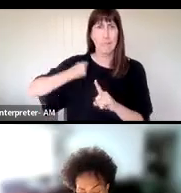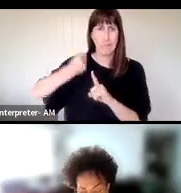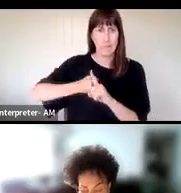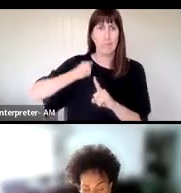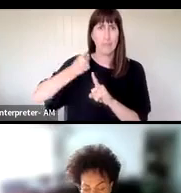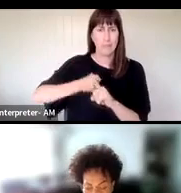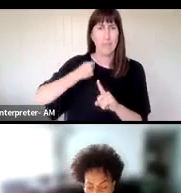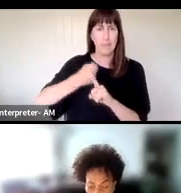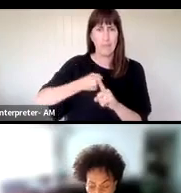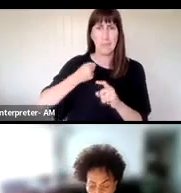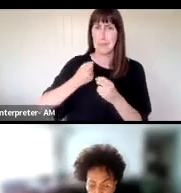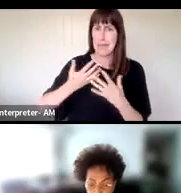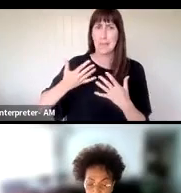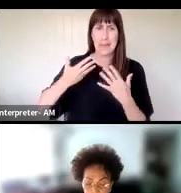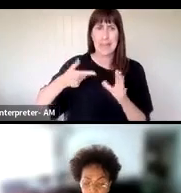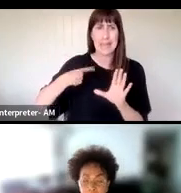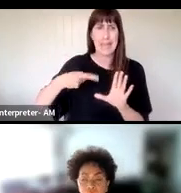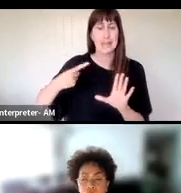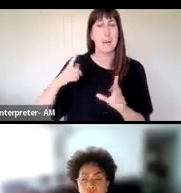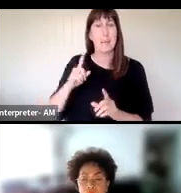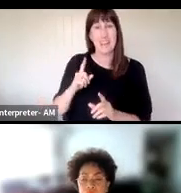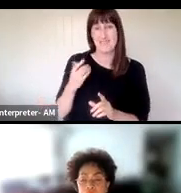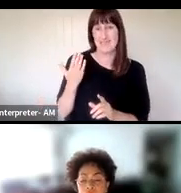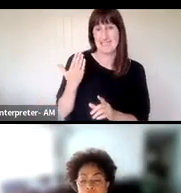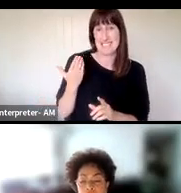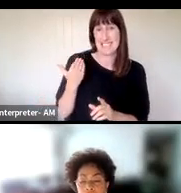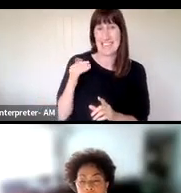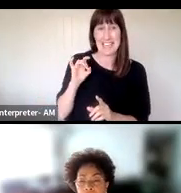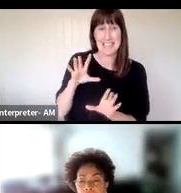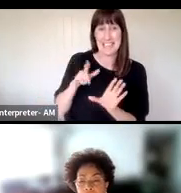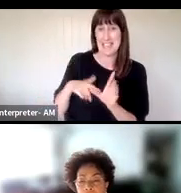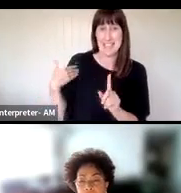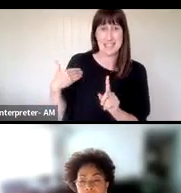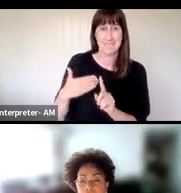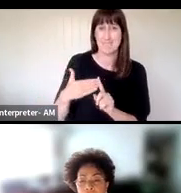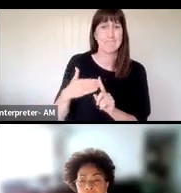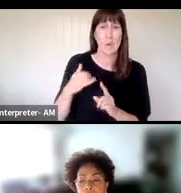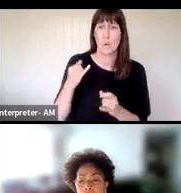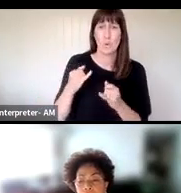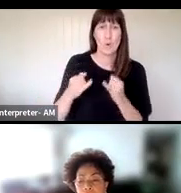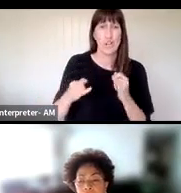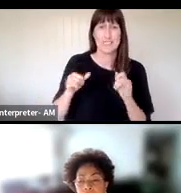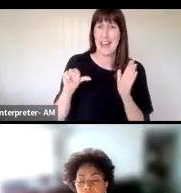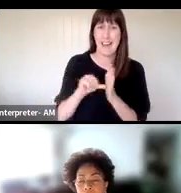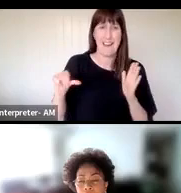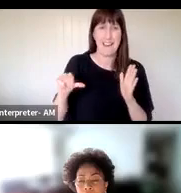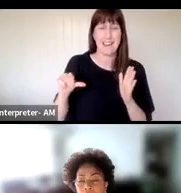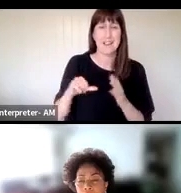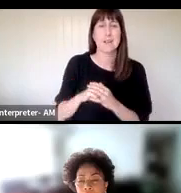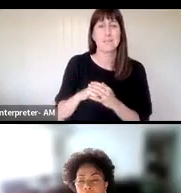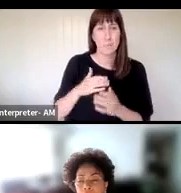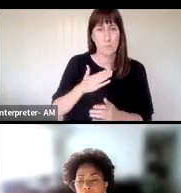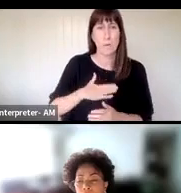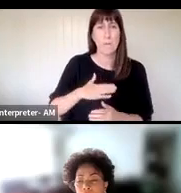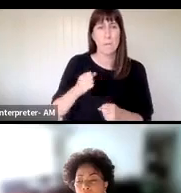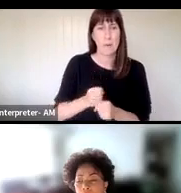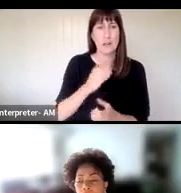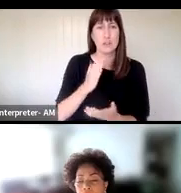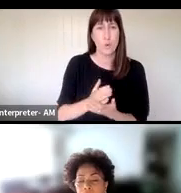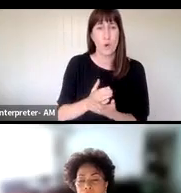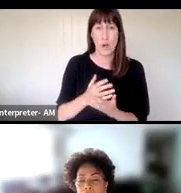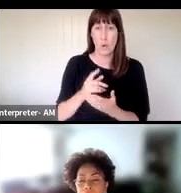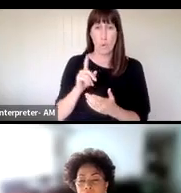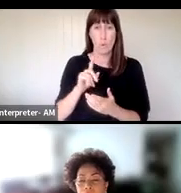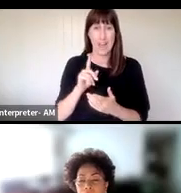things. But for the last 10 years, it's just become so hard. And so we would like to make sure that whatever's set up